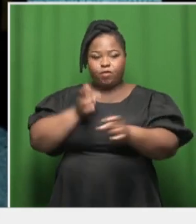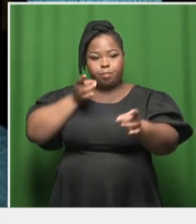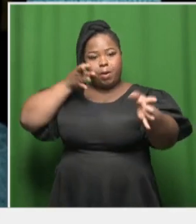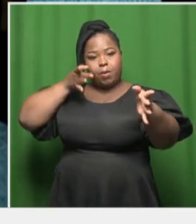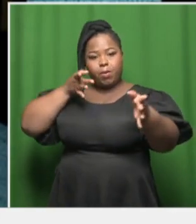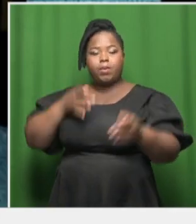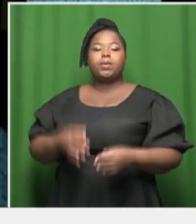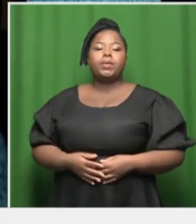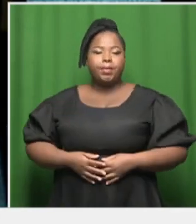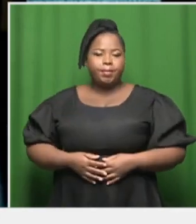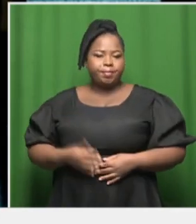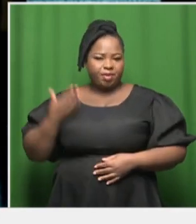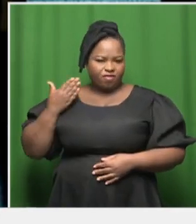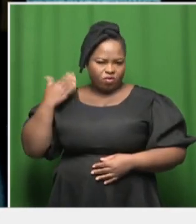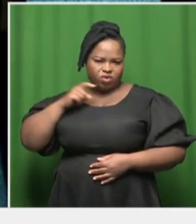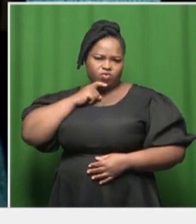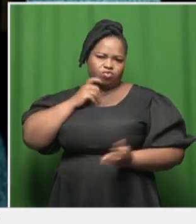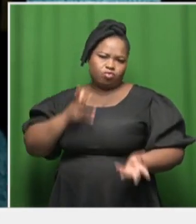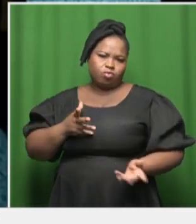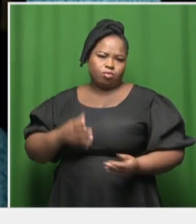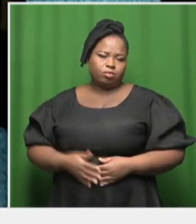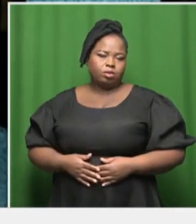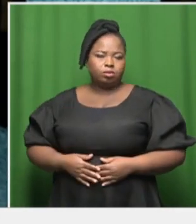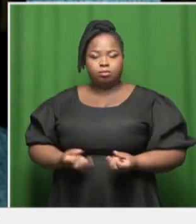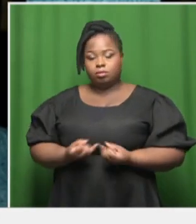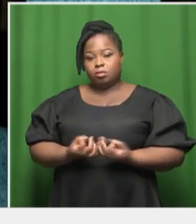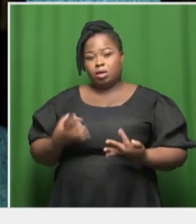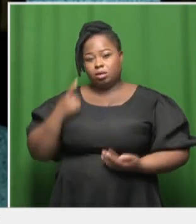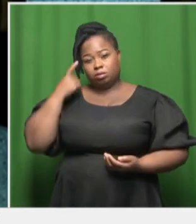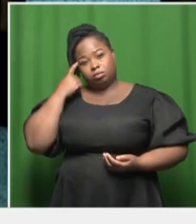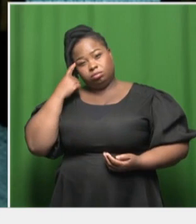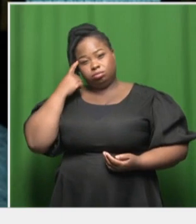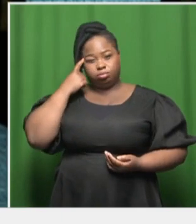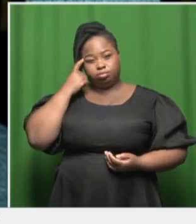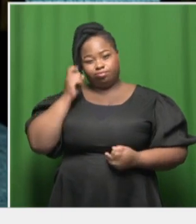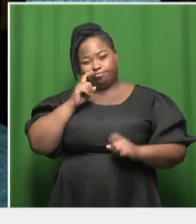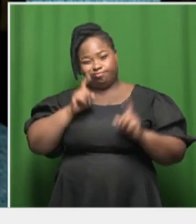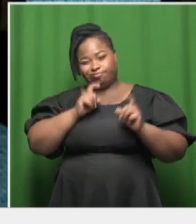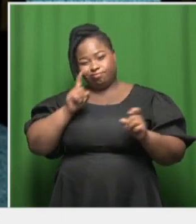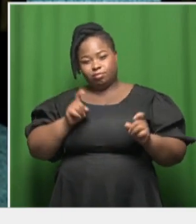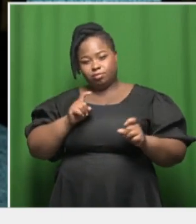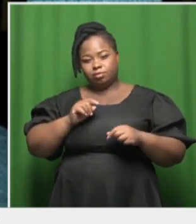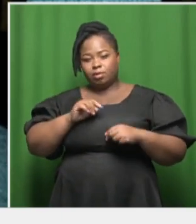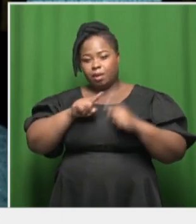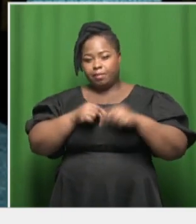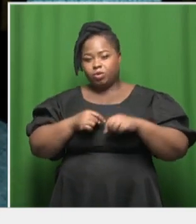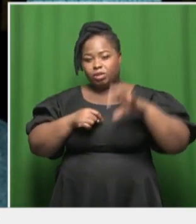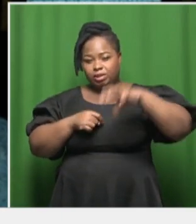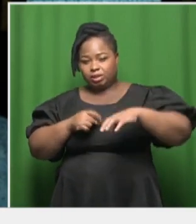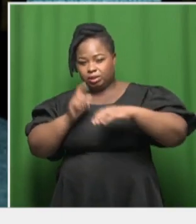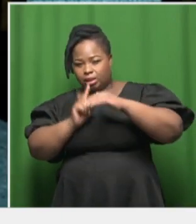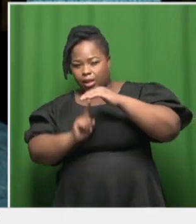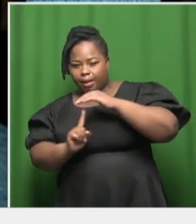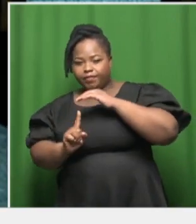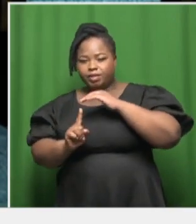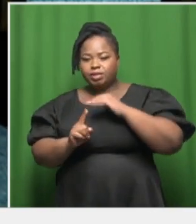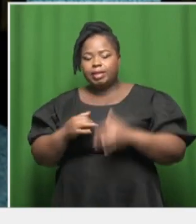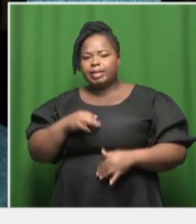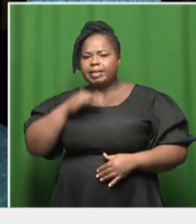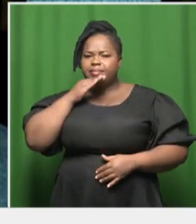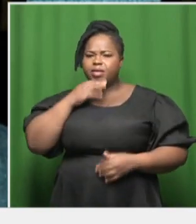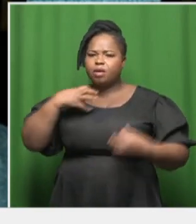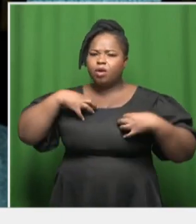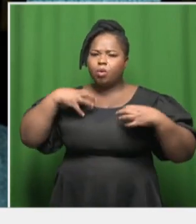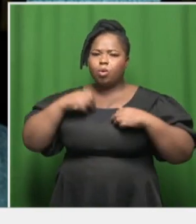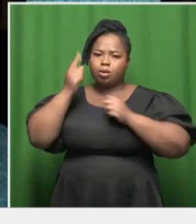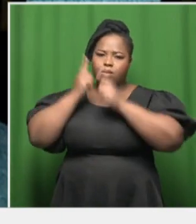means. There are many questions around these caves and the meaning of our own